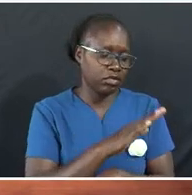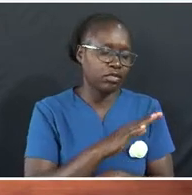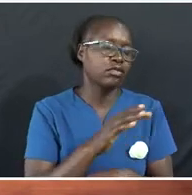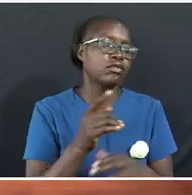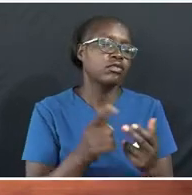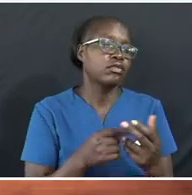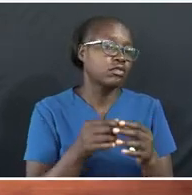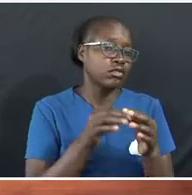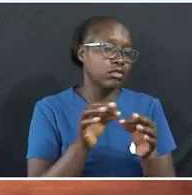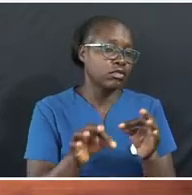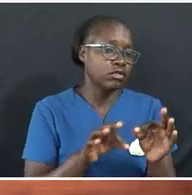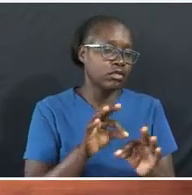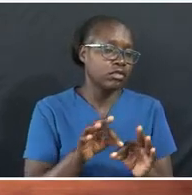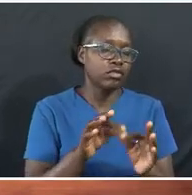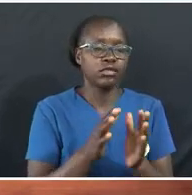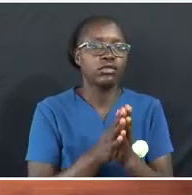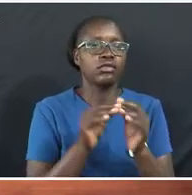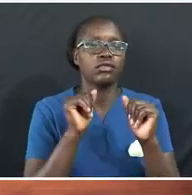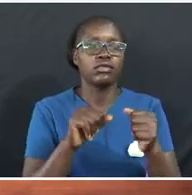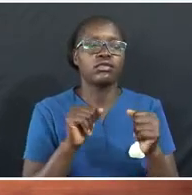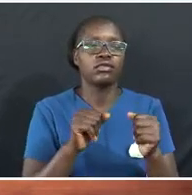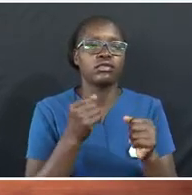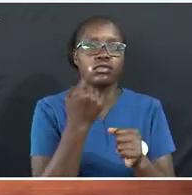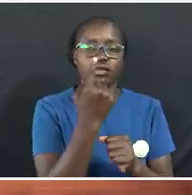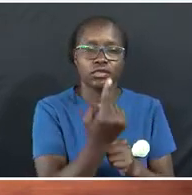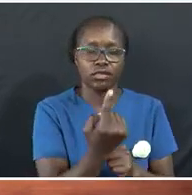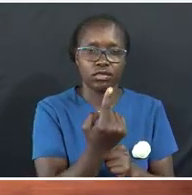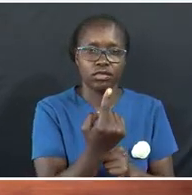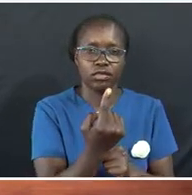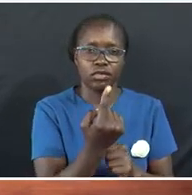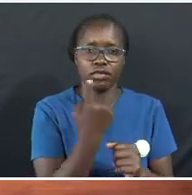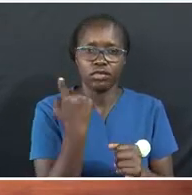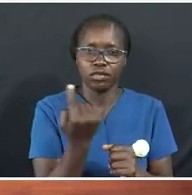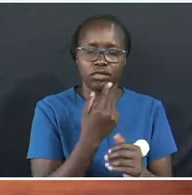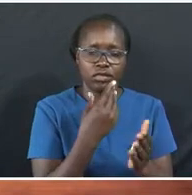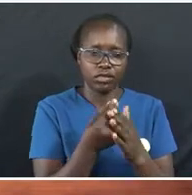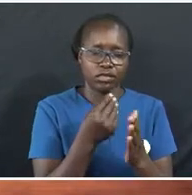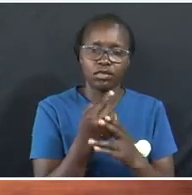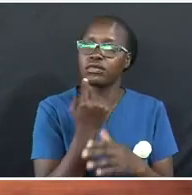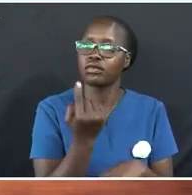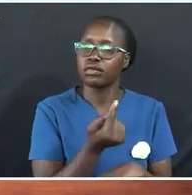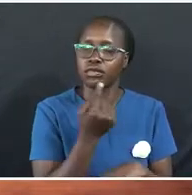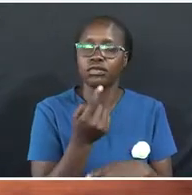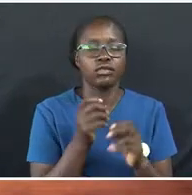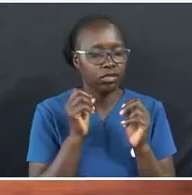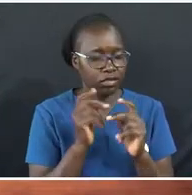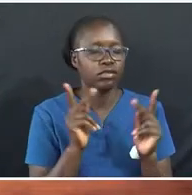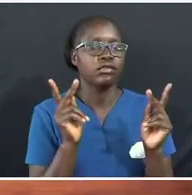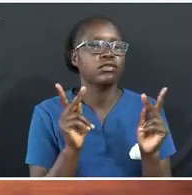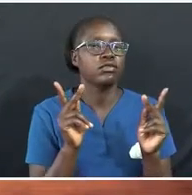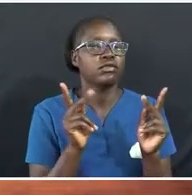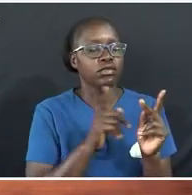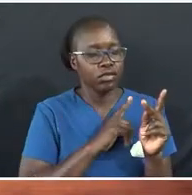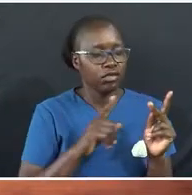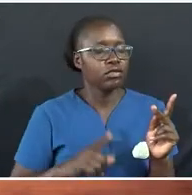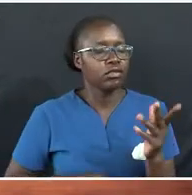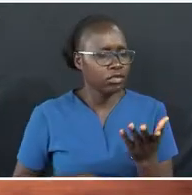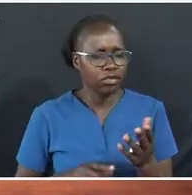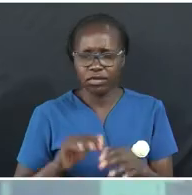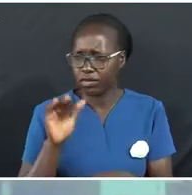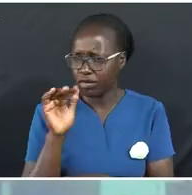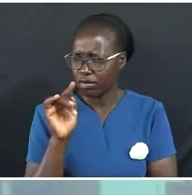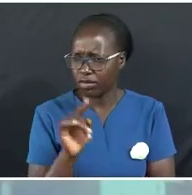the agreement was, the Bible says, a denarius or a penny. And they said, just go. Let me ask